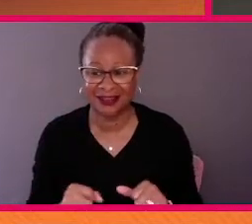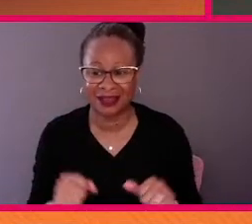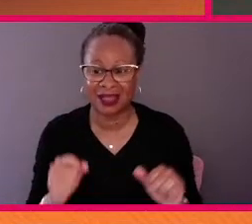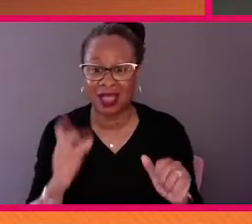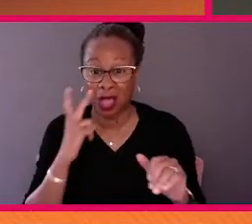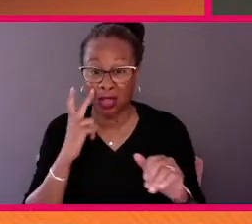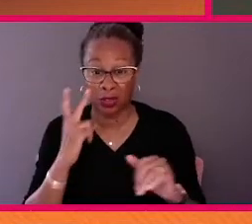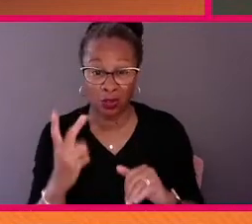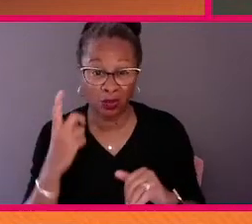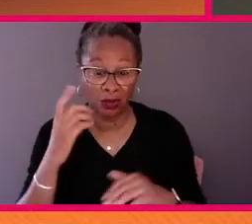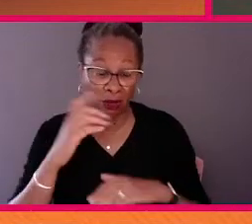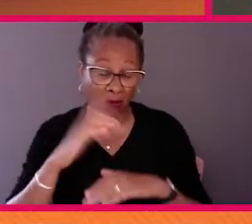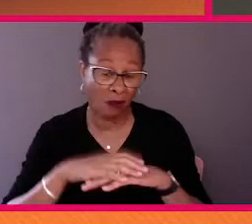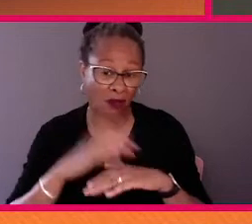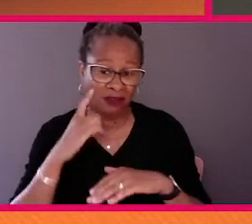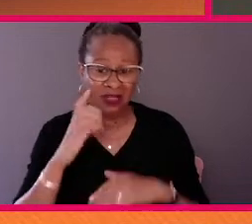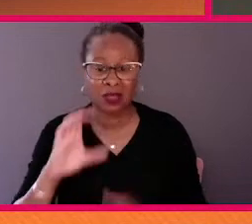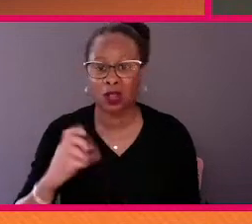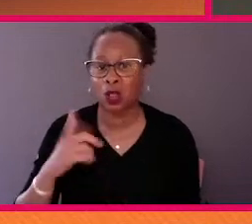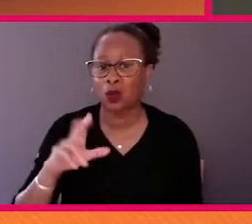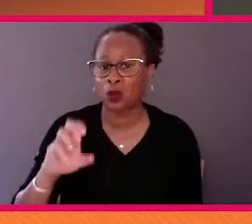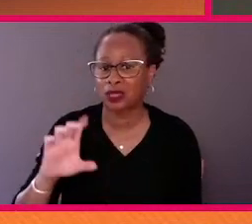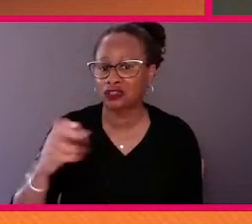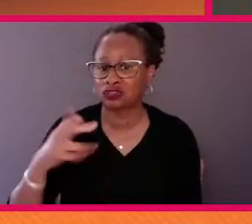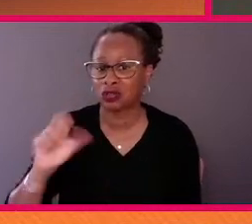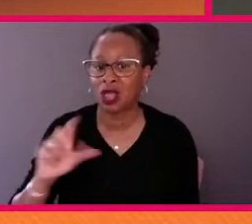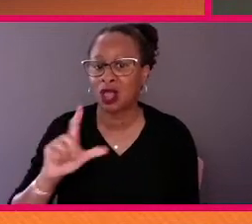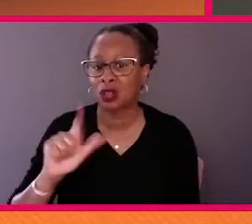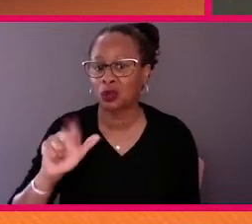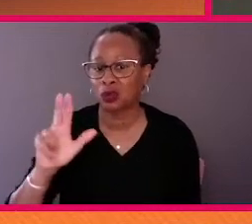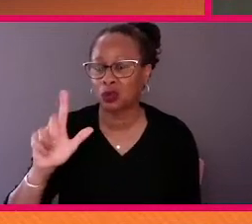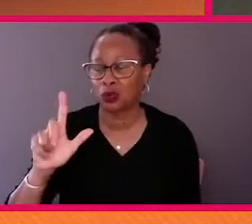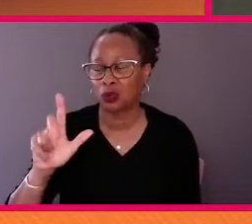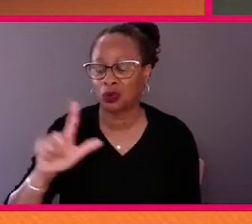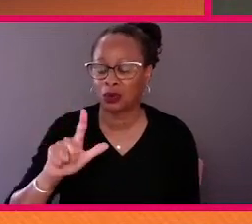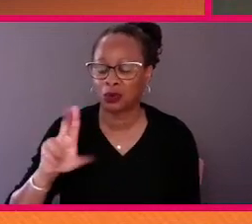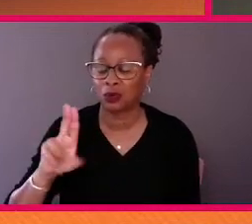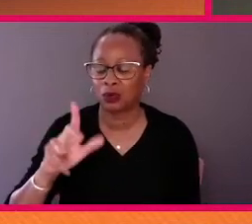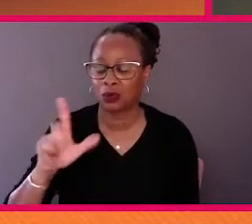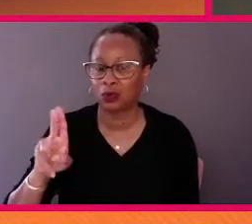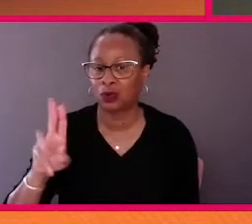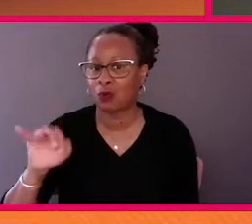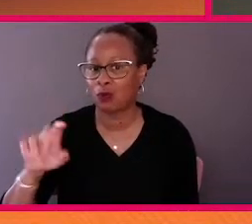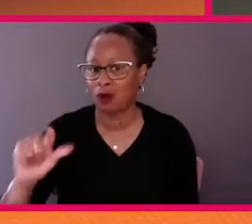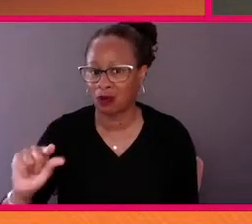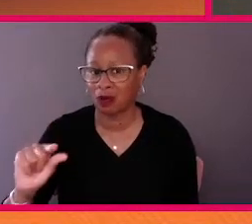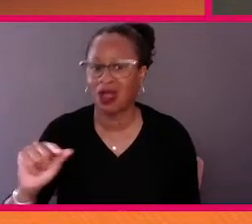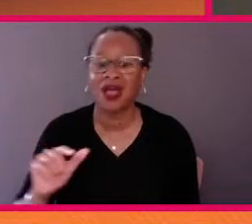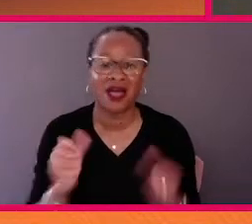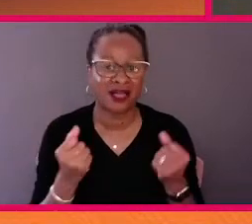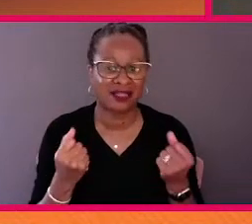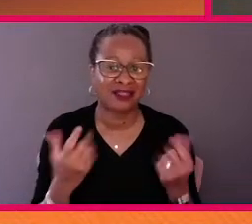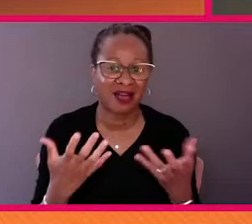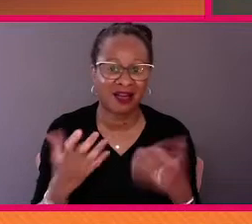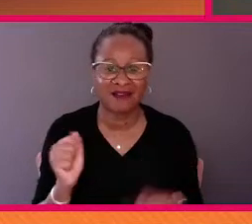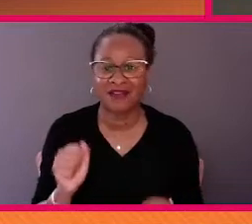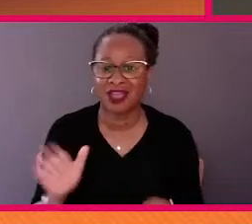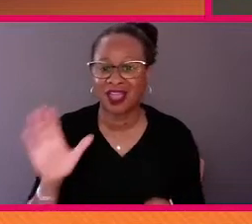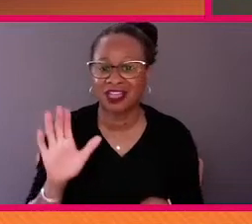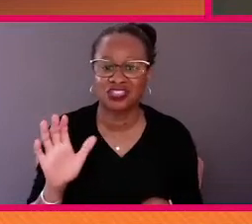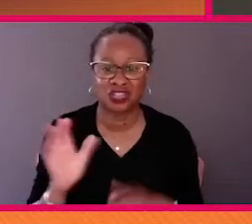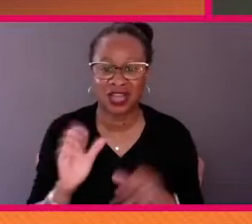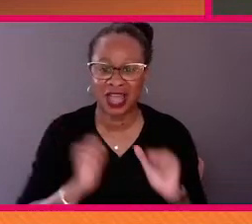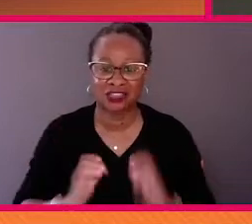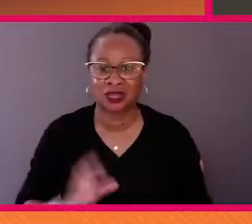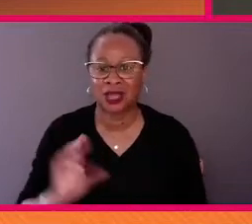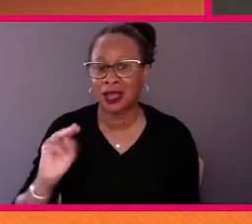to, like Chloe Zhao, like Lulu Wang, and a lot of Asian actresses too, actually, Michelle Yao. I watch